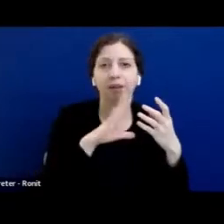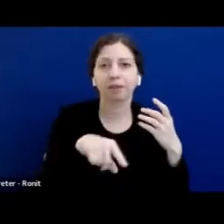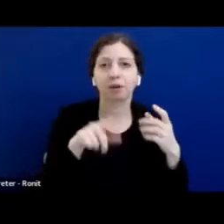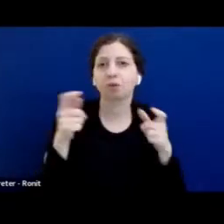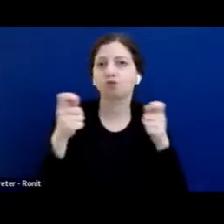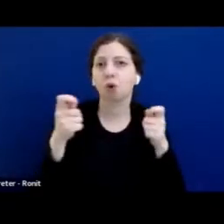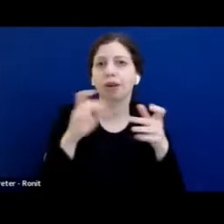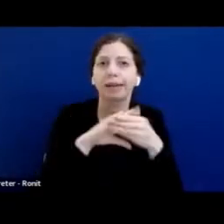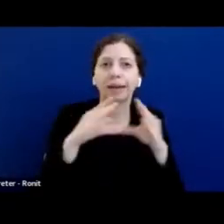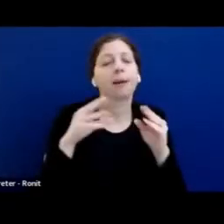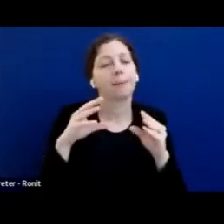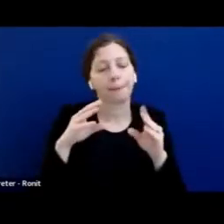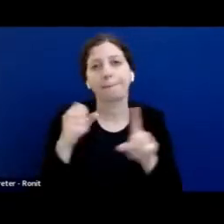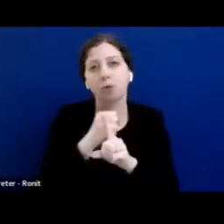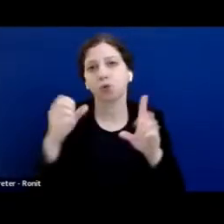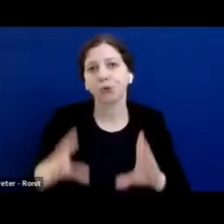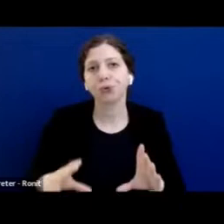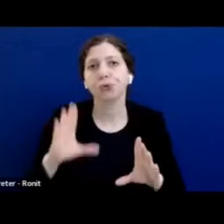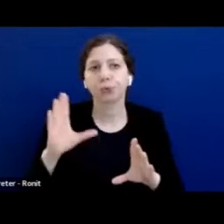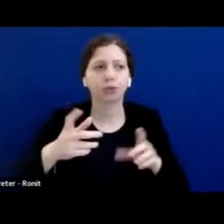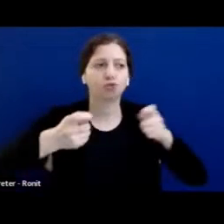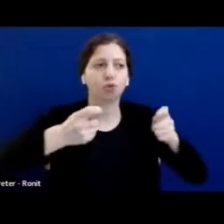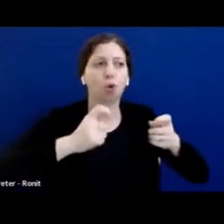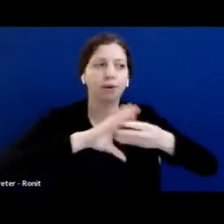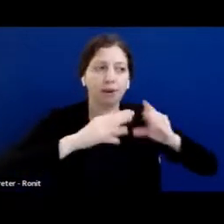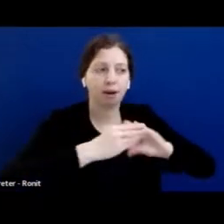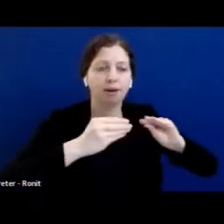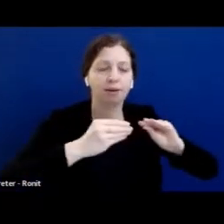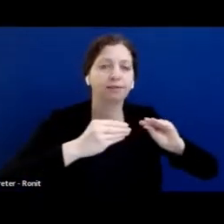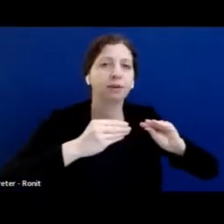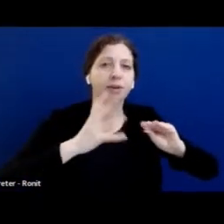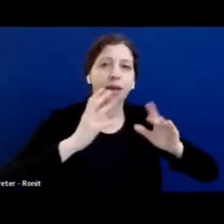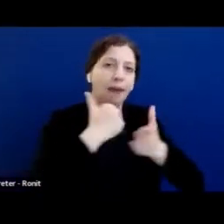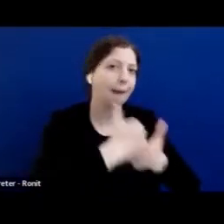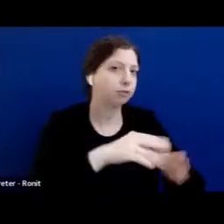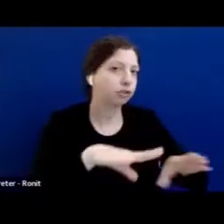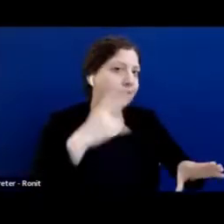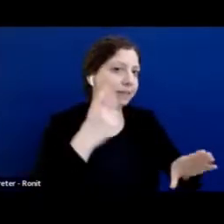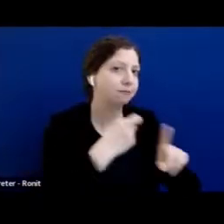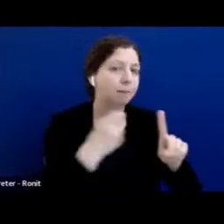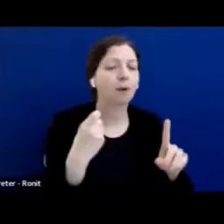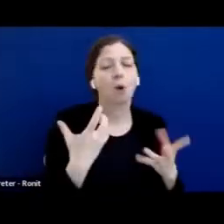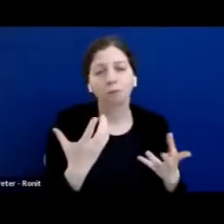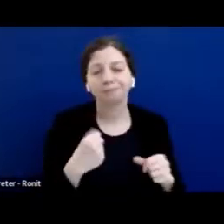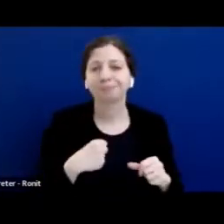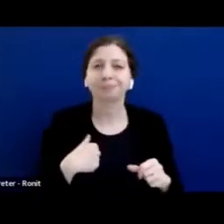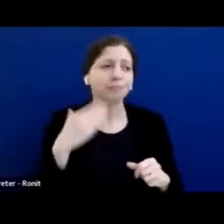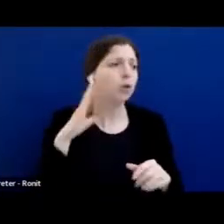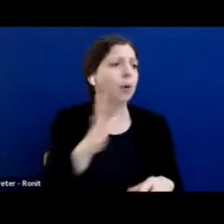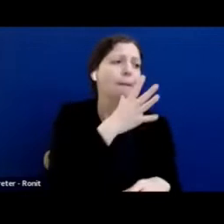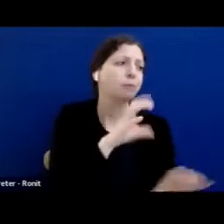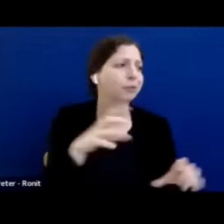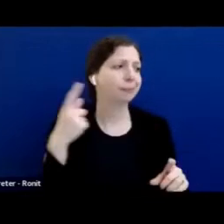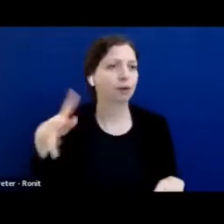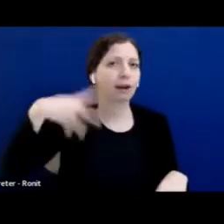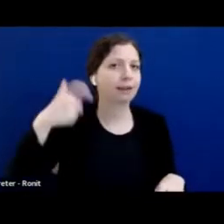see abusers do that to their children and try to help their children kind of see it from, say, well, your mom was doing something crazy and